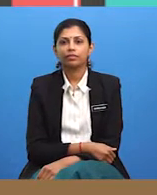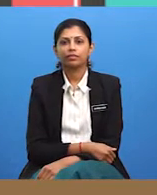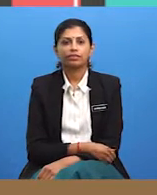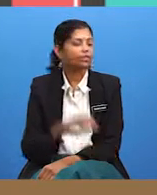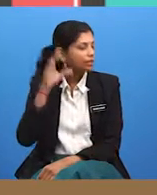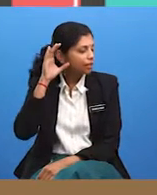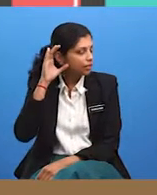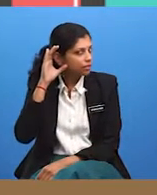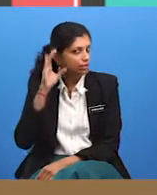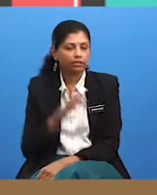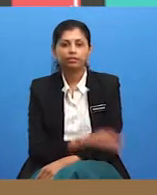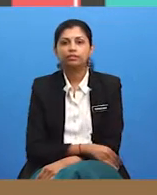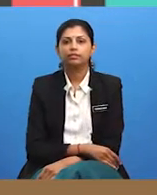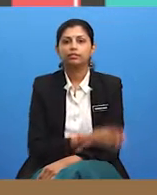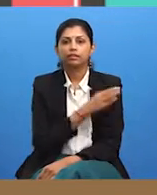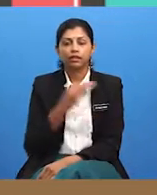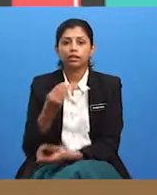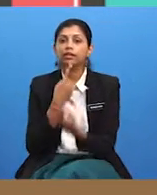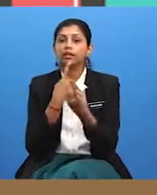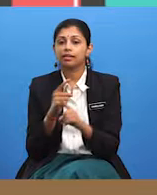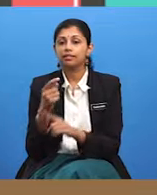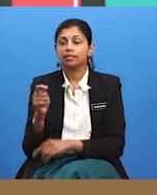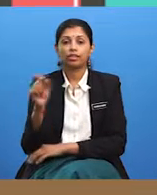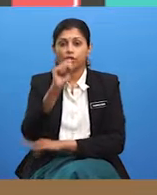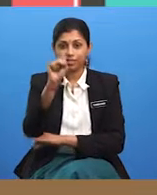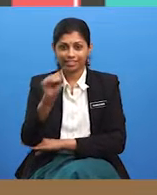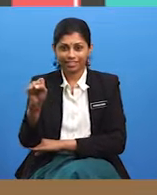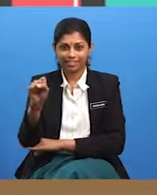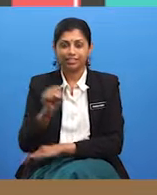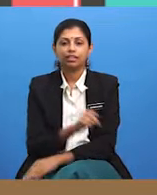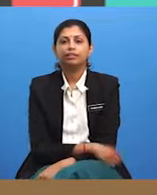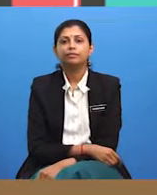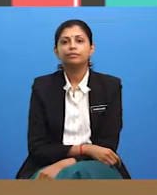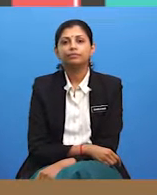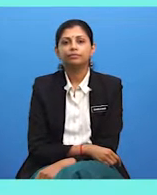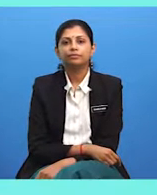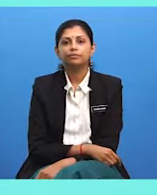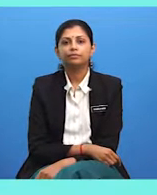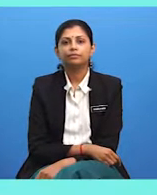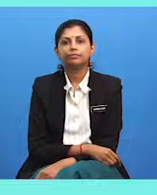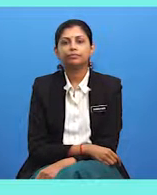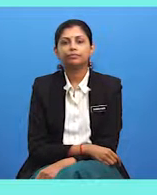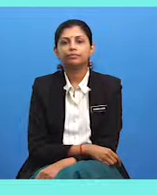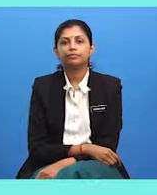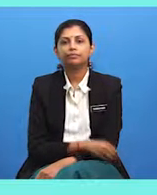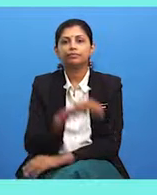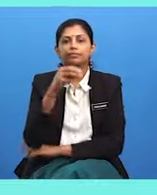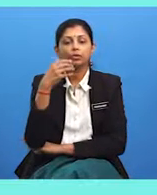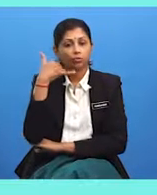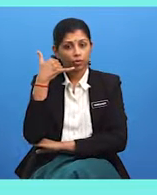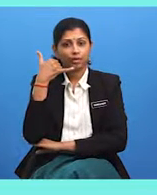Listen carefully and answer the questions on the screen. For mobile